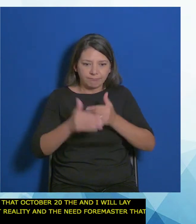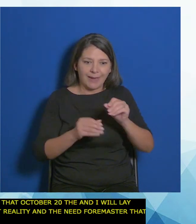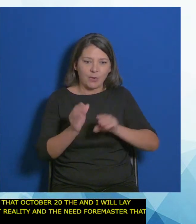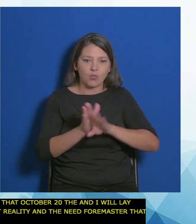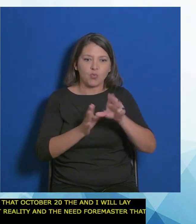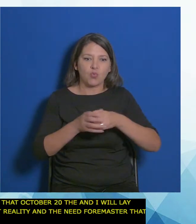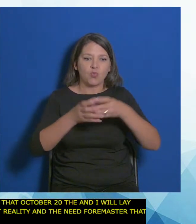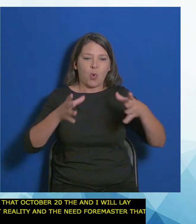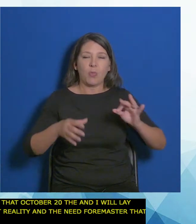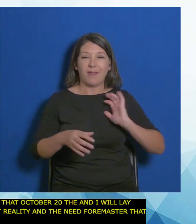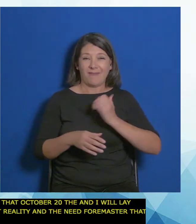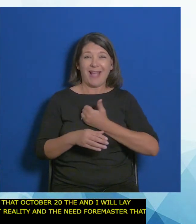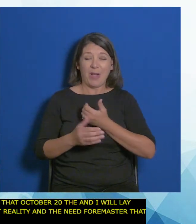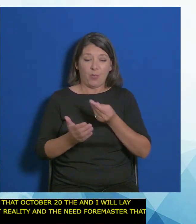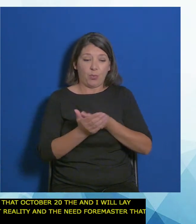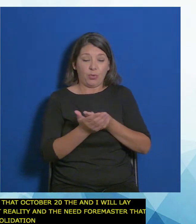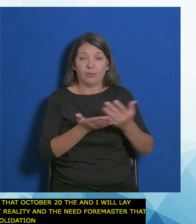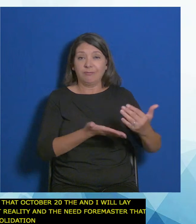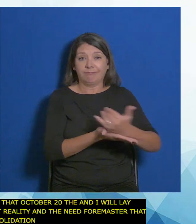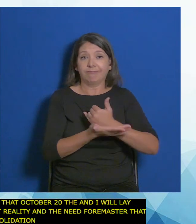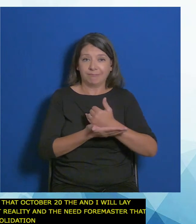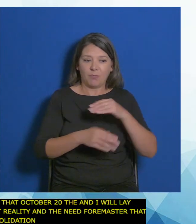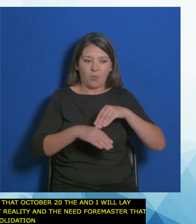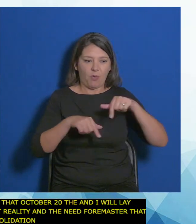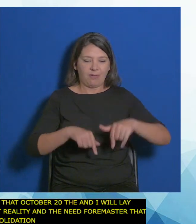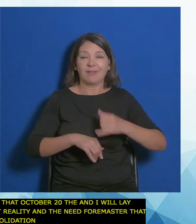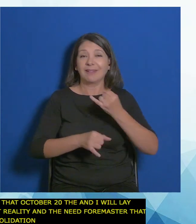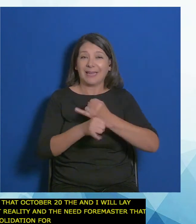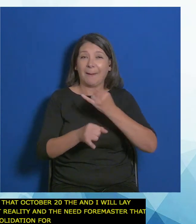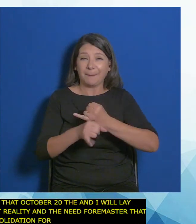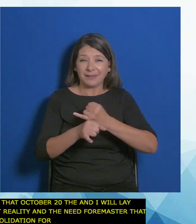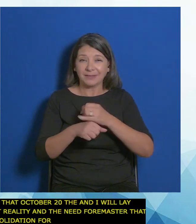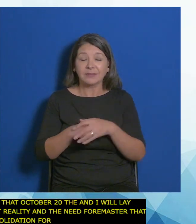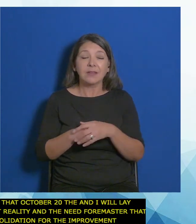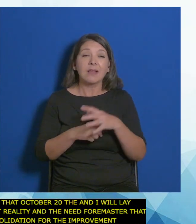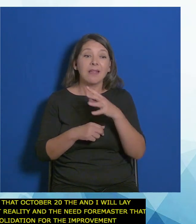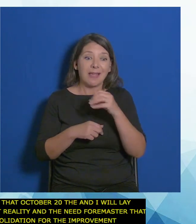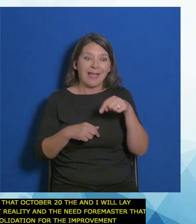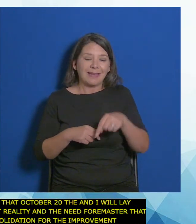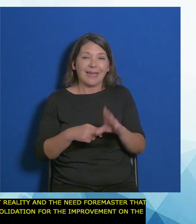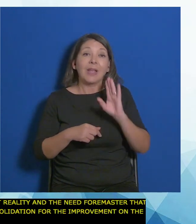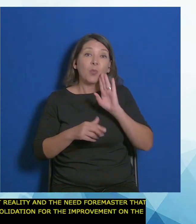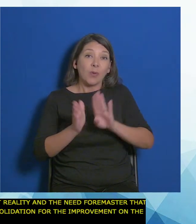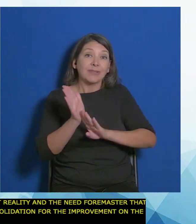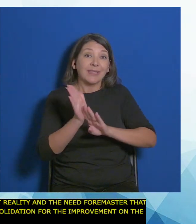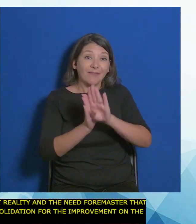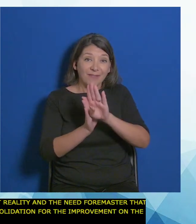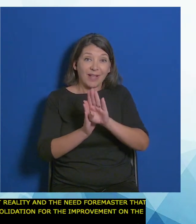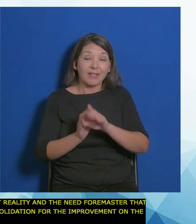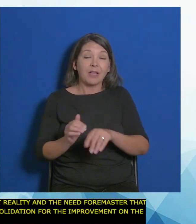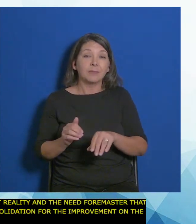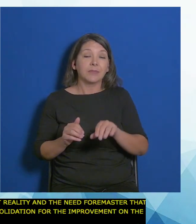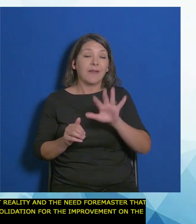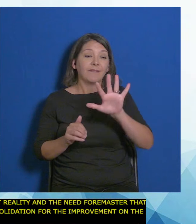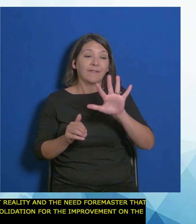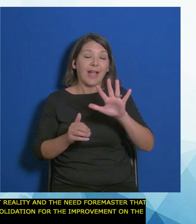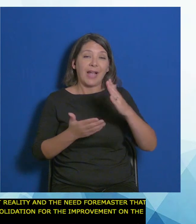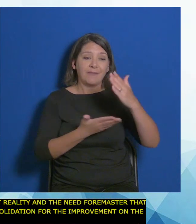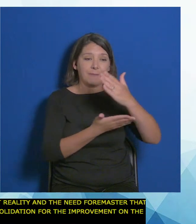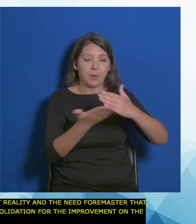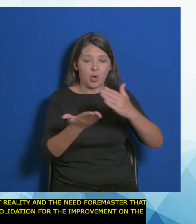and development of our capital improvements on our campuses. And it will be developed in a 5-section